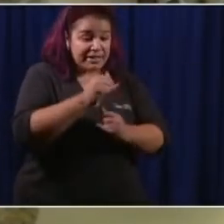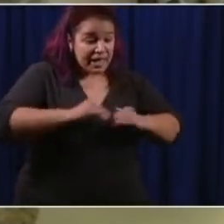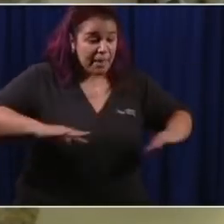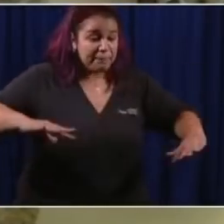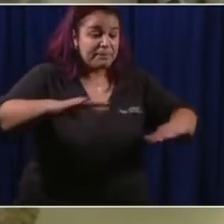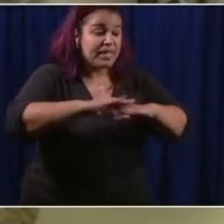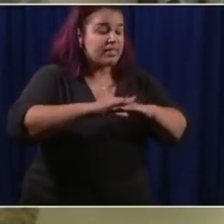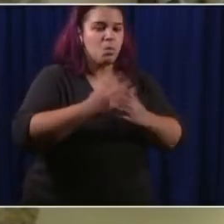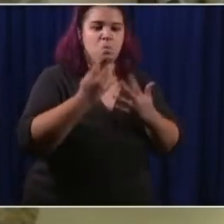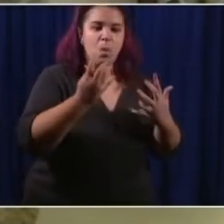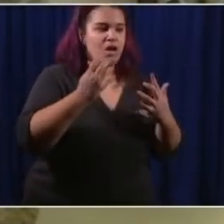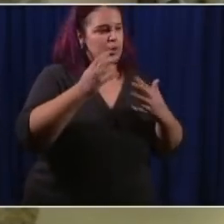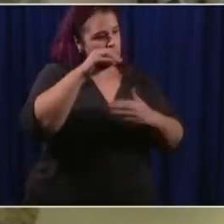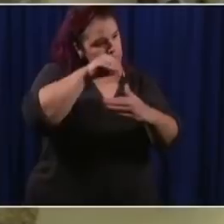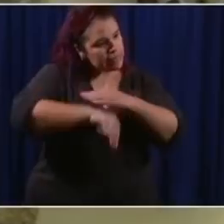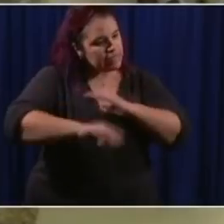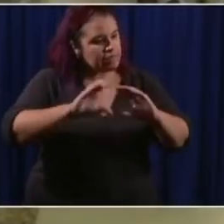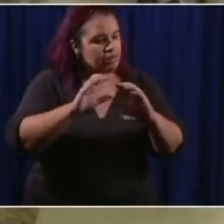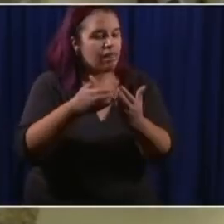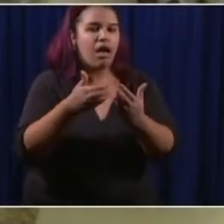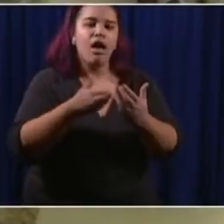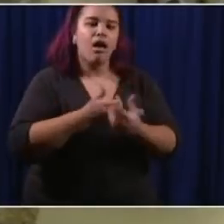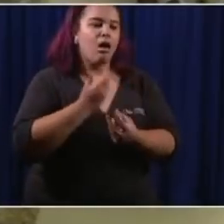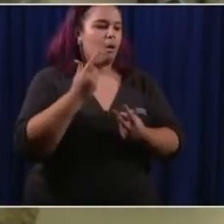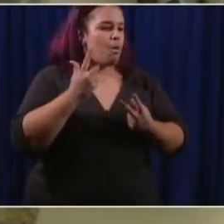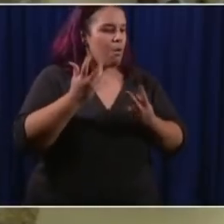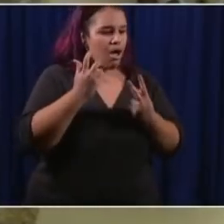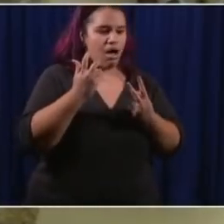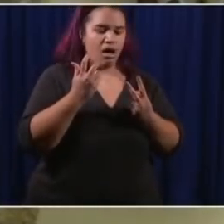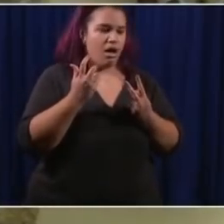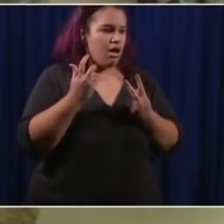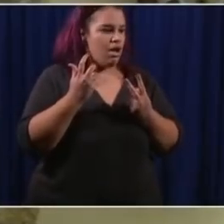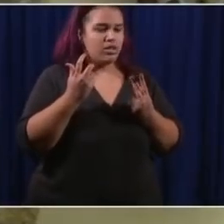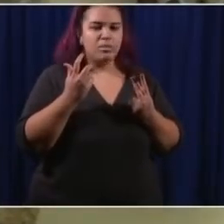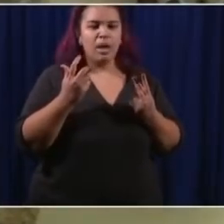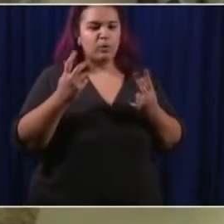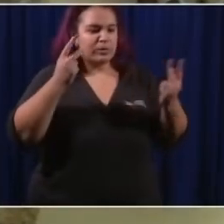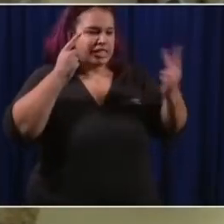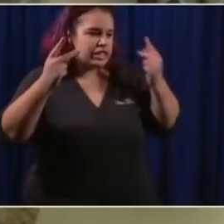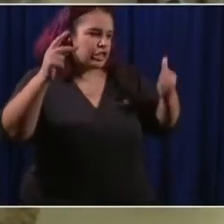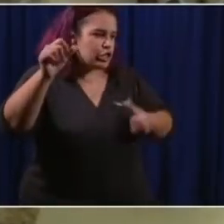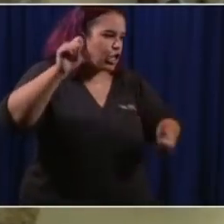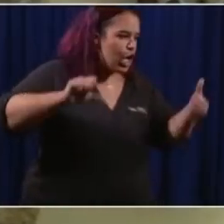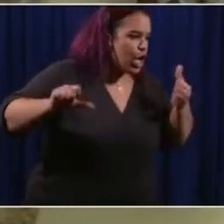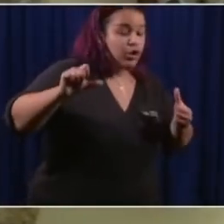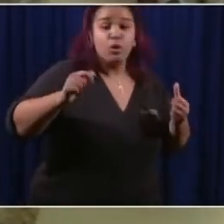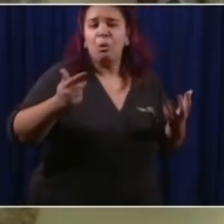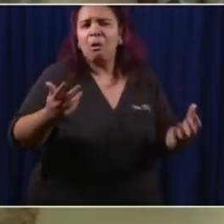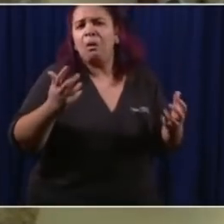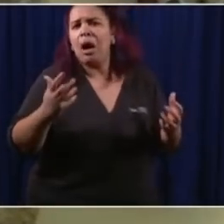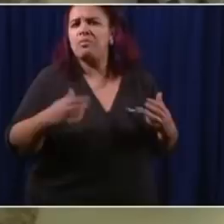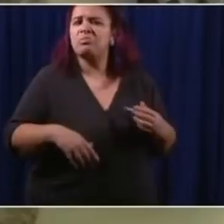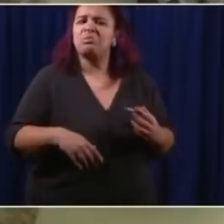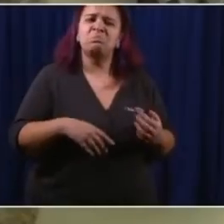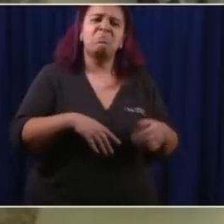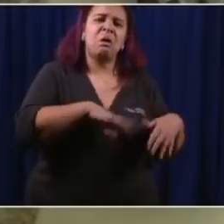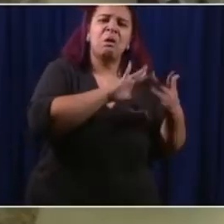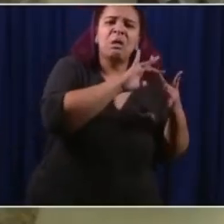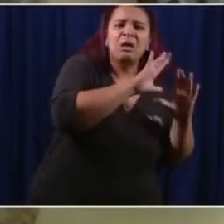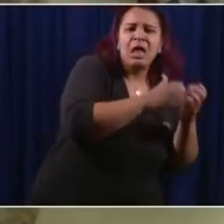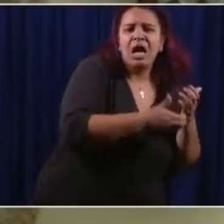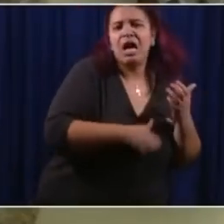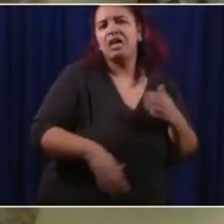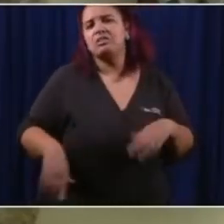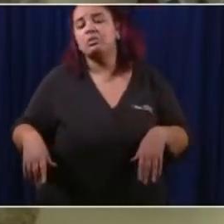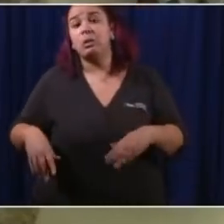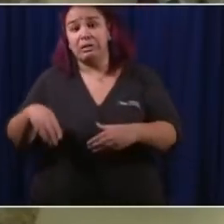class or to be on campus with some either a mixed hybrid process or entirely